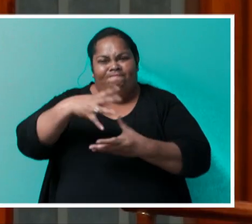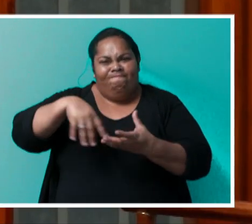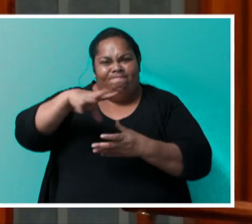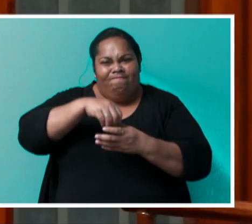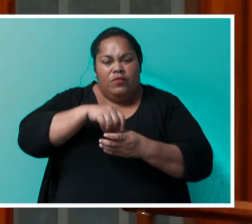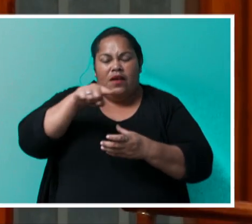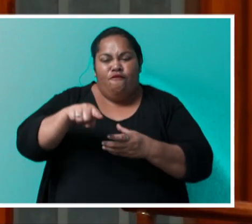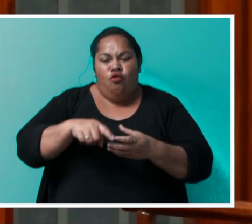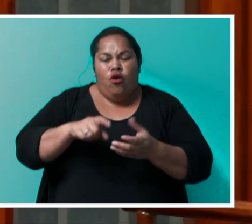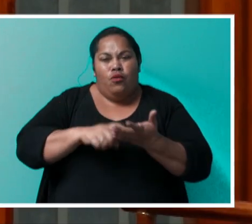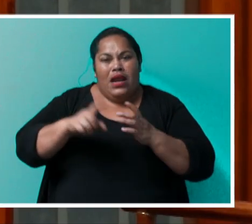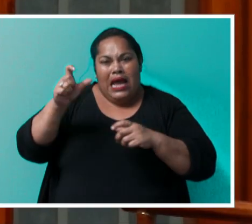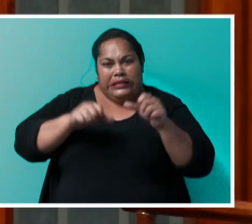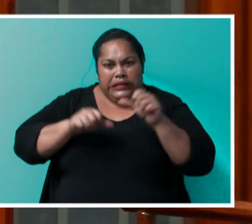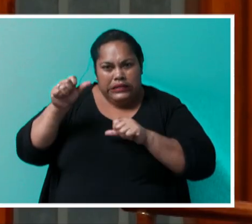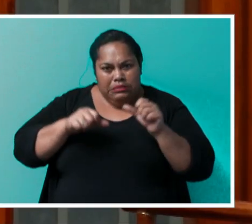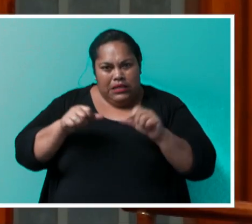assessment, we aim to